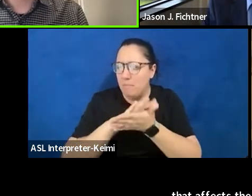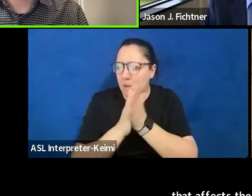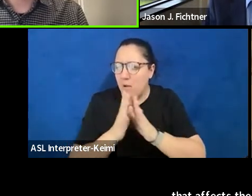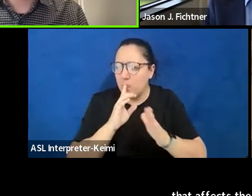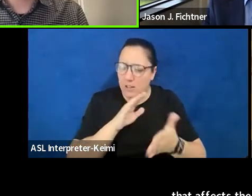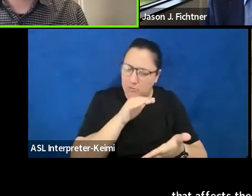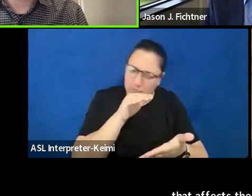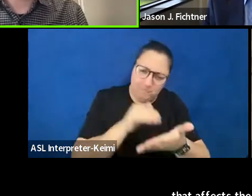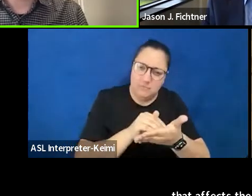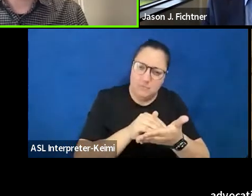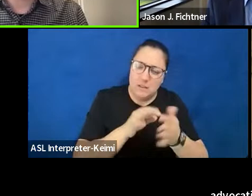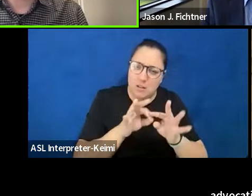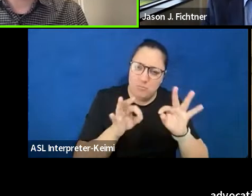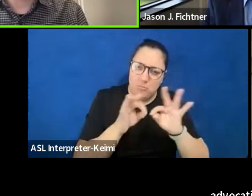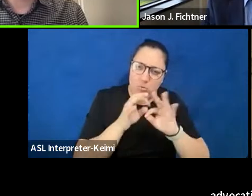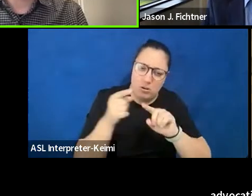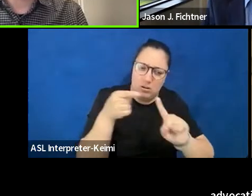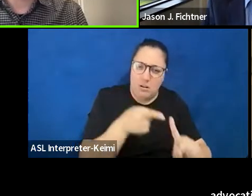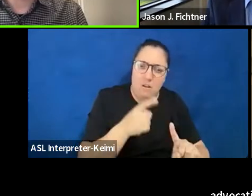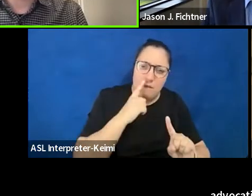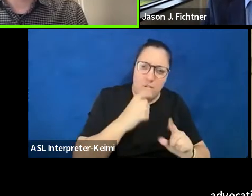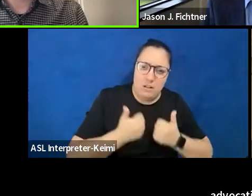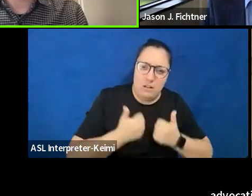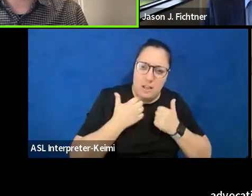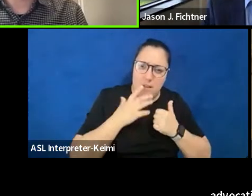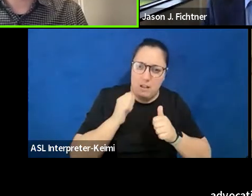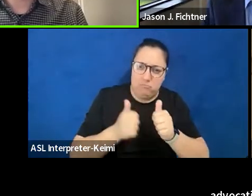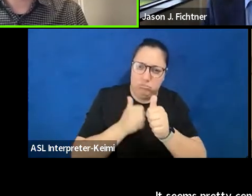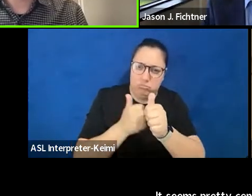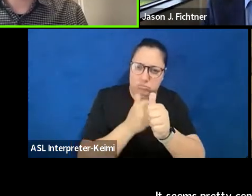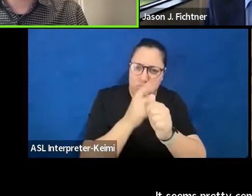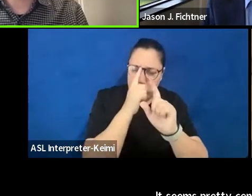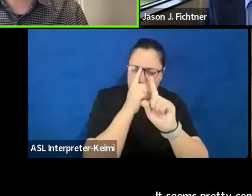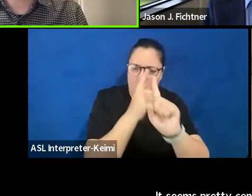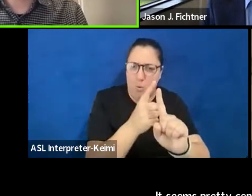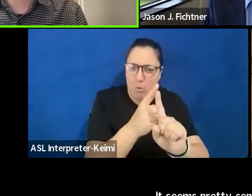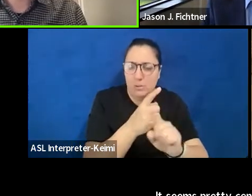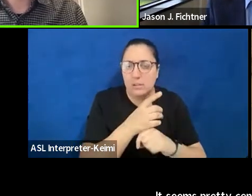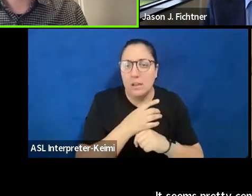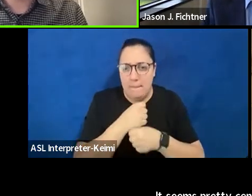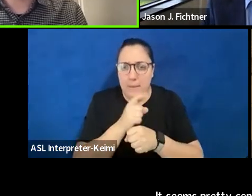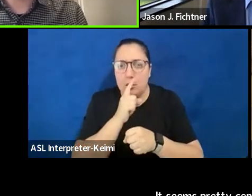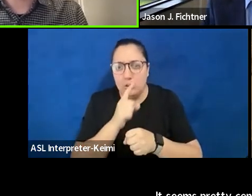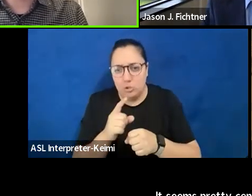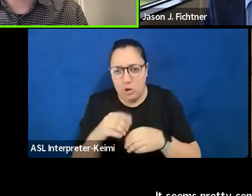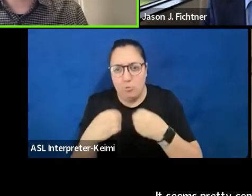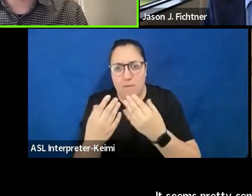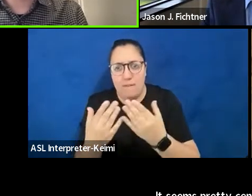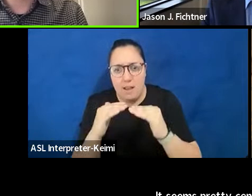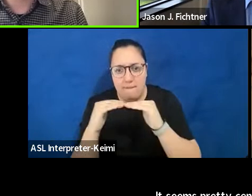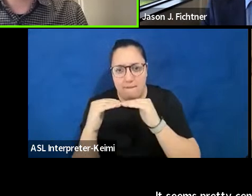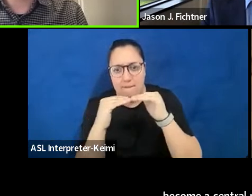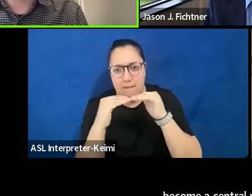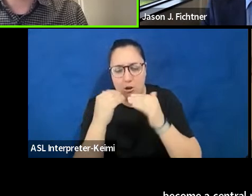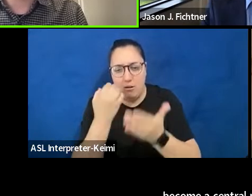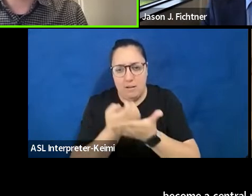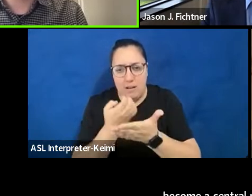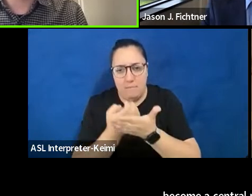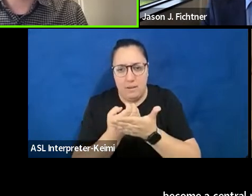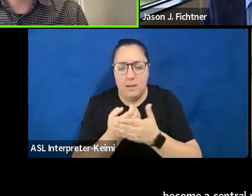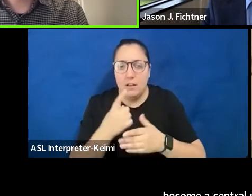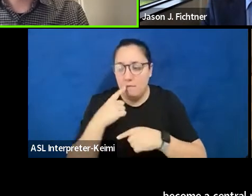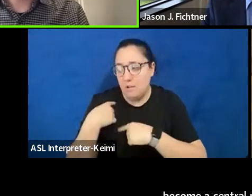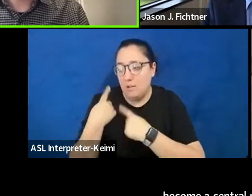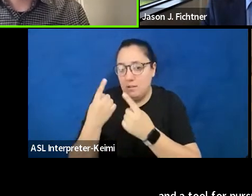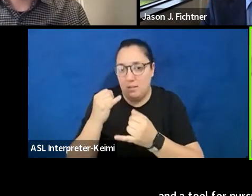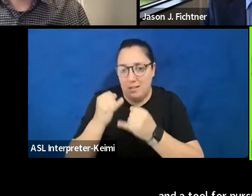a tool for pursuing a lot of goals we want in terms of making sure we provide a fair economy for people in the last years of